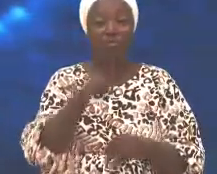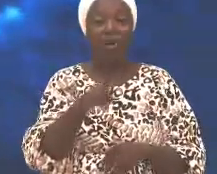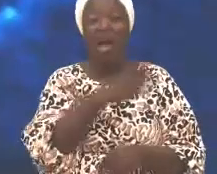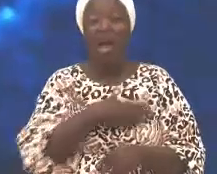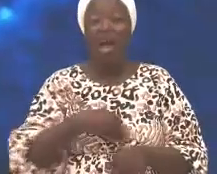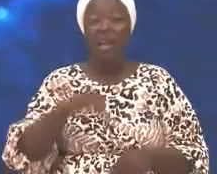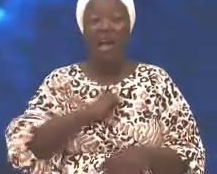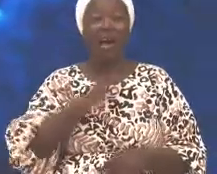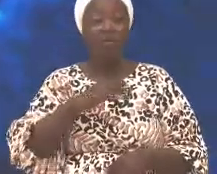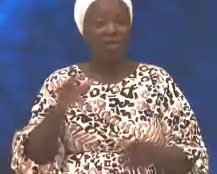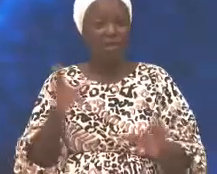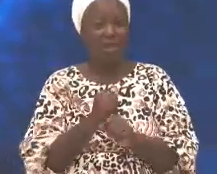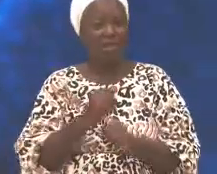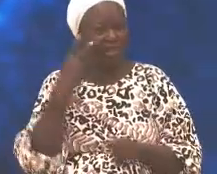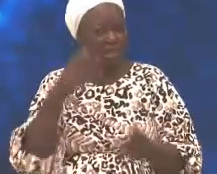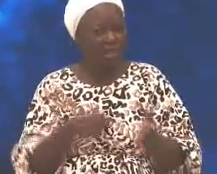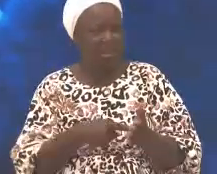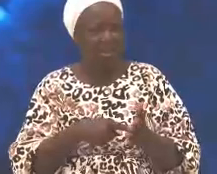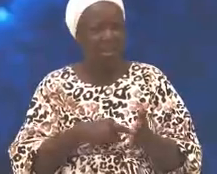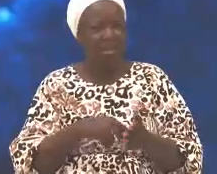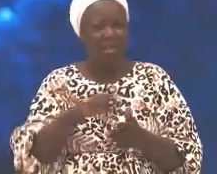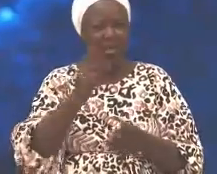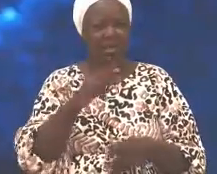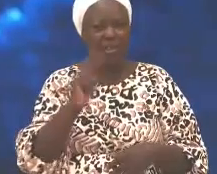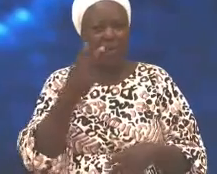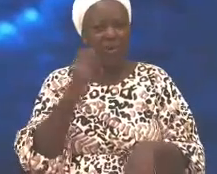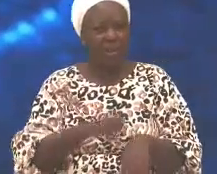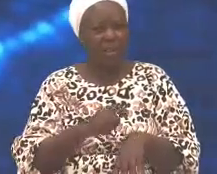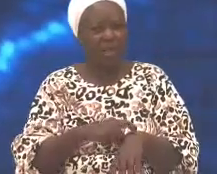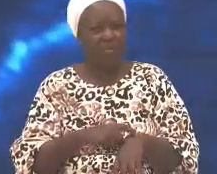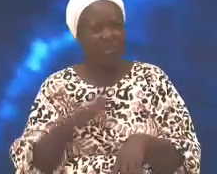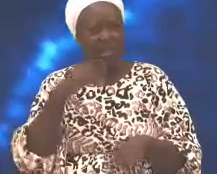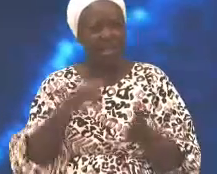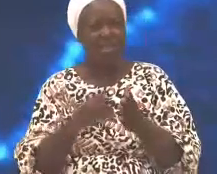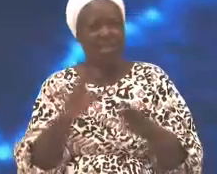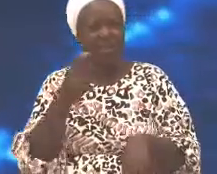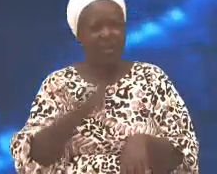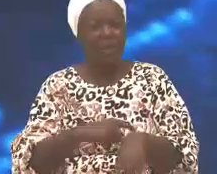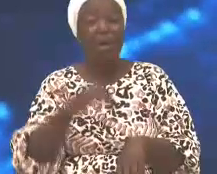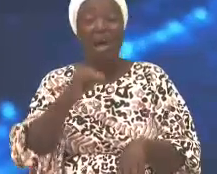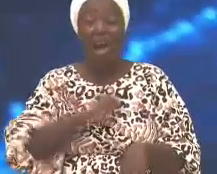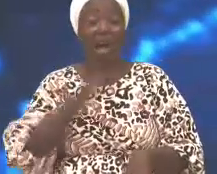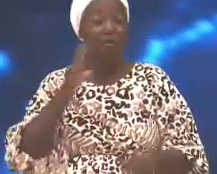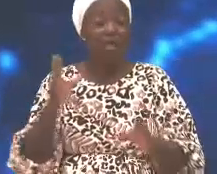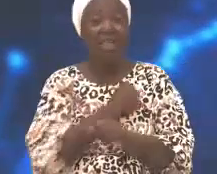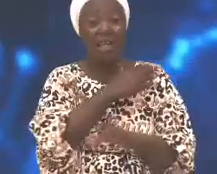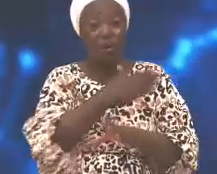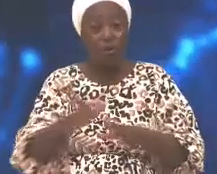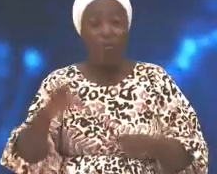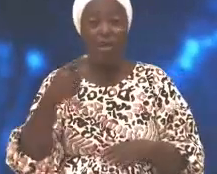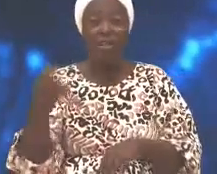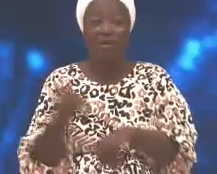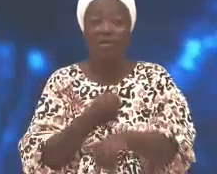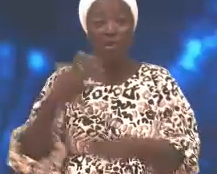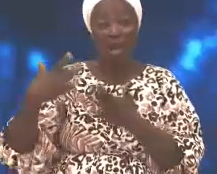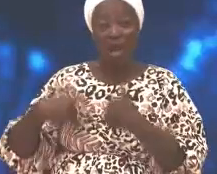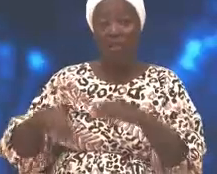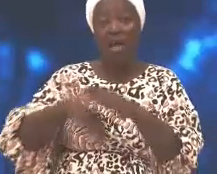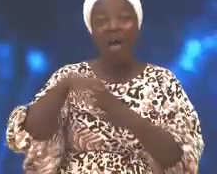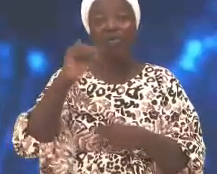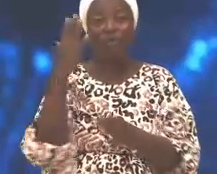at this, the second time, saying it the second time, I will take away the stony heart out of your